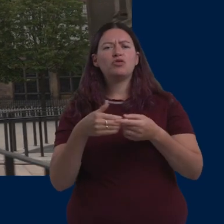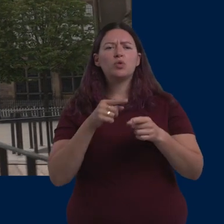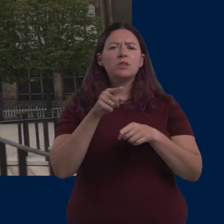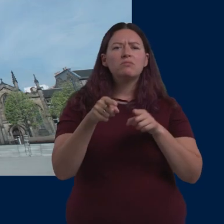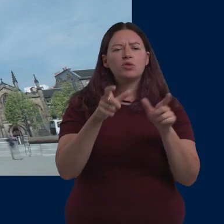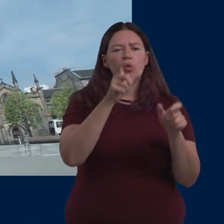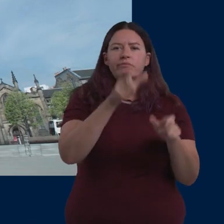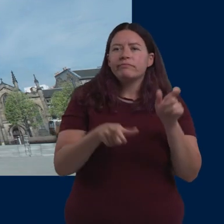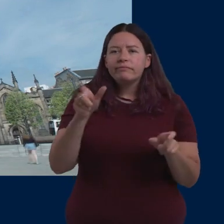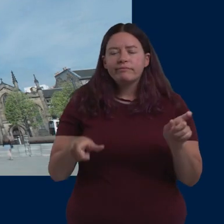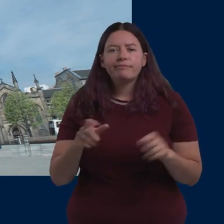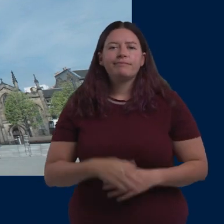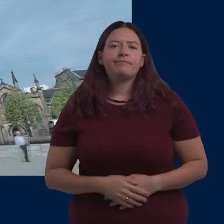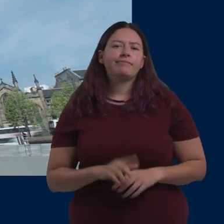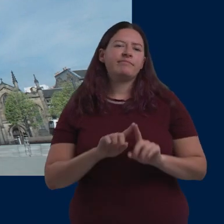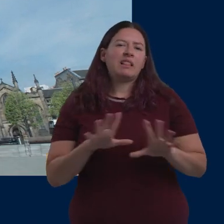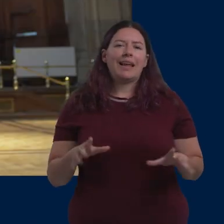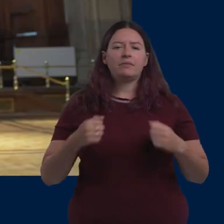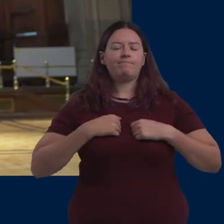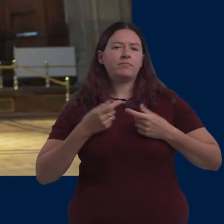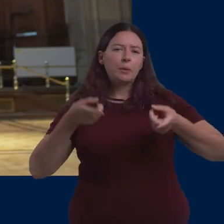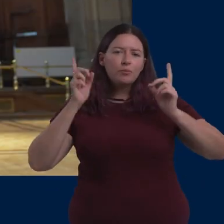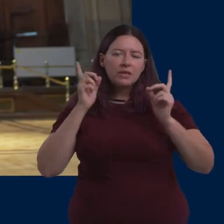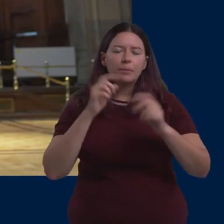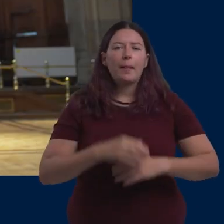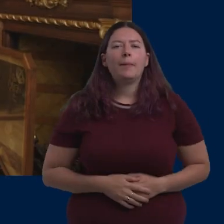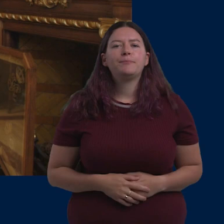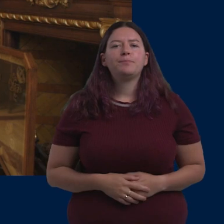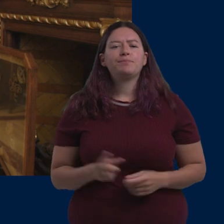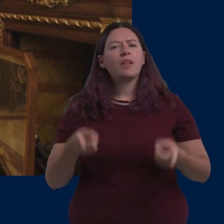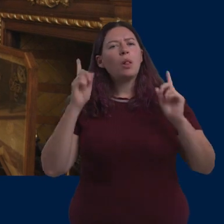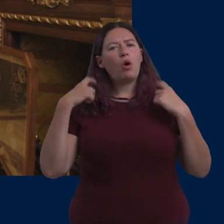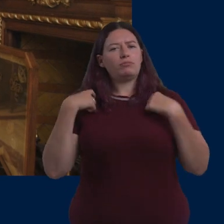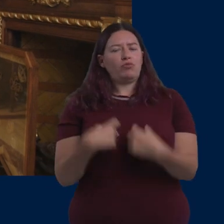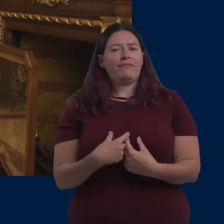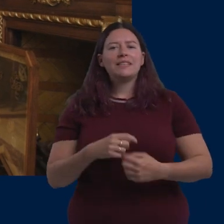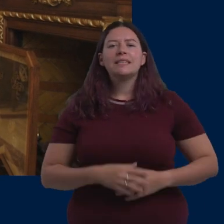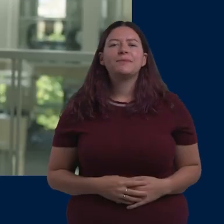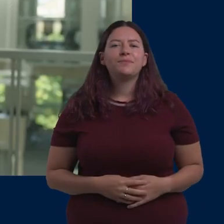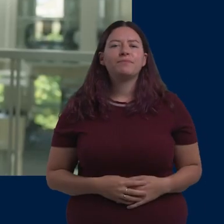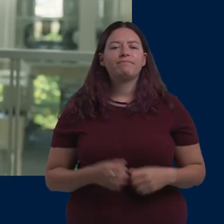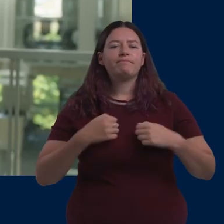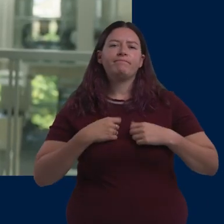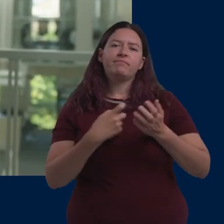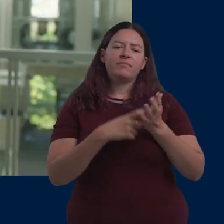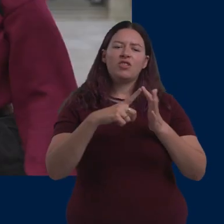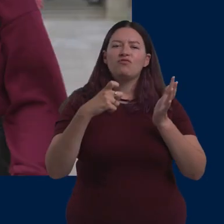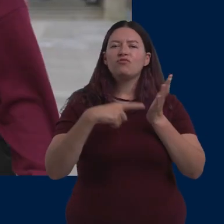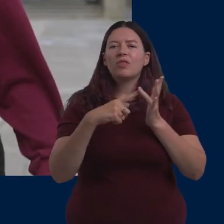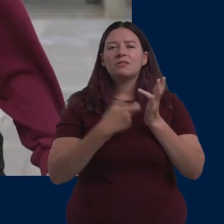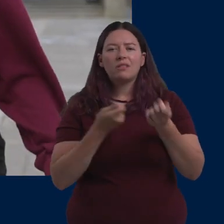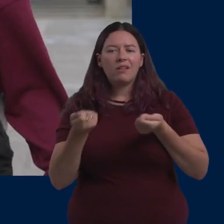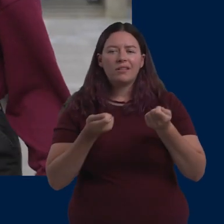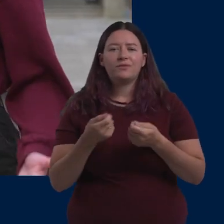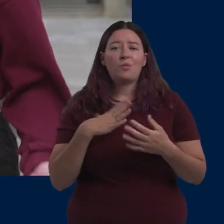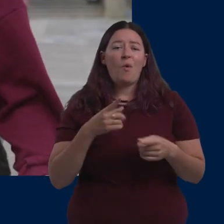points to introduce you to individuals such as the Principal, the Lord Provost of the City of Edinburgh, and our Rector, who all want